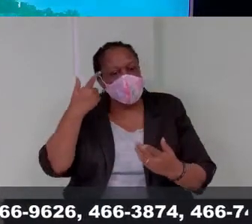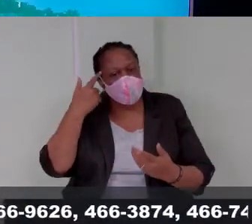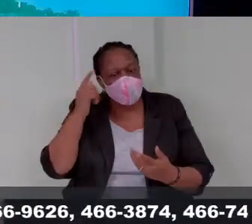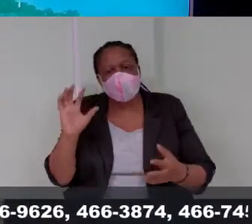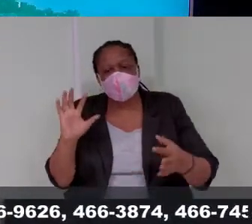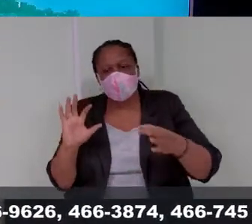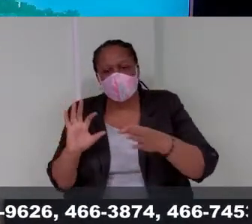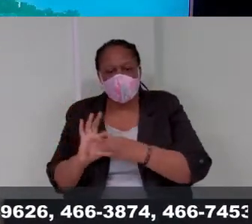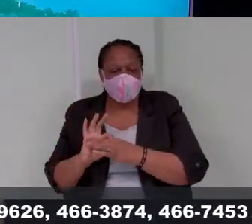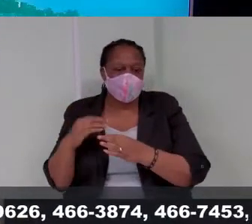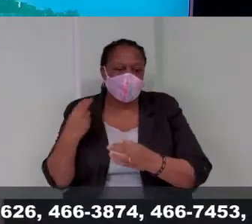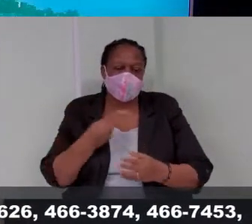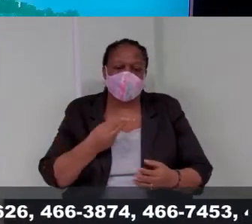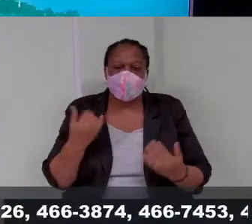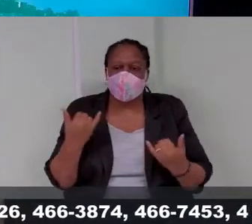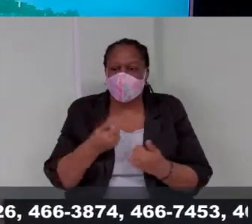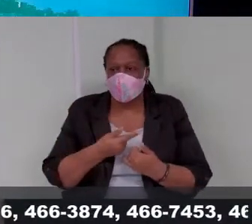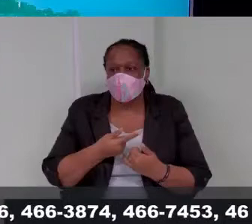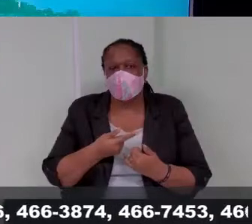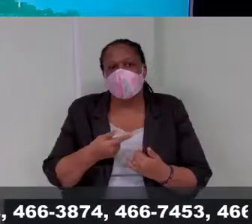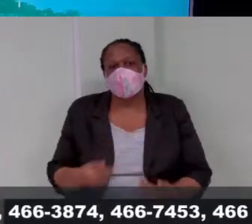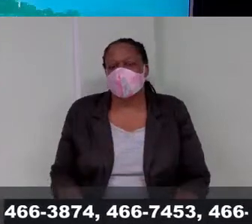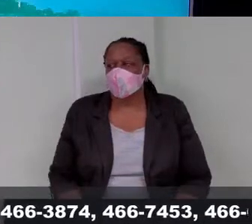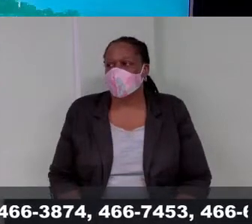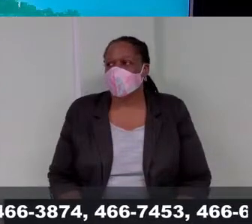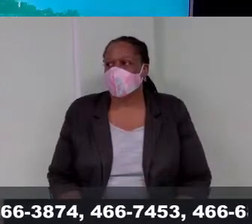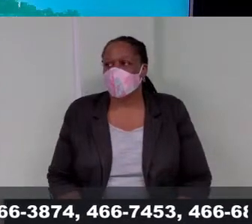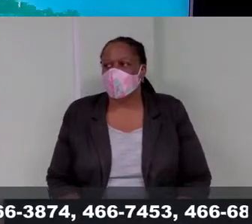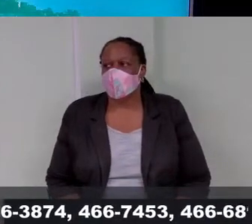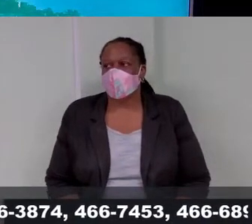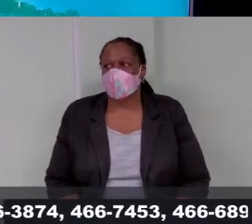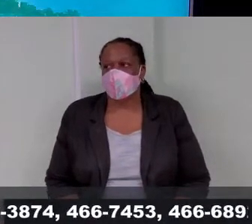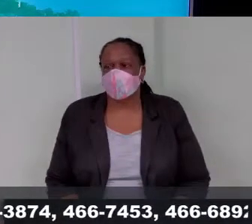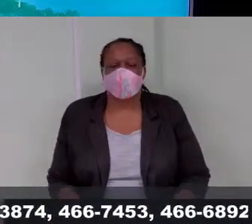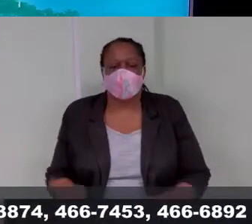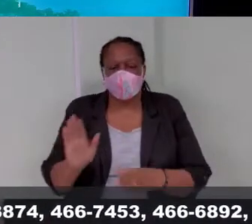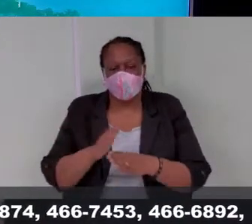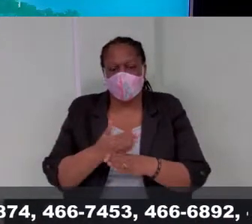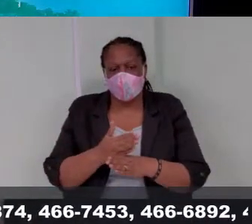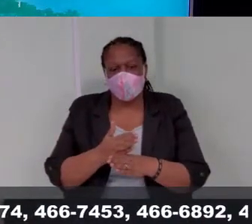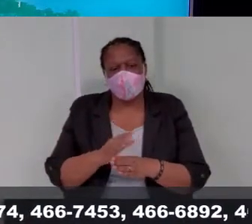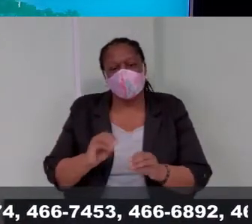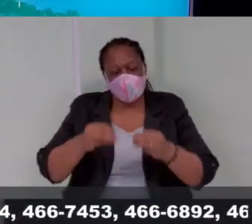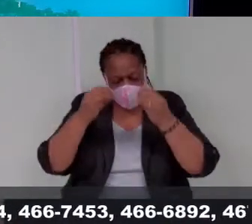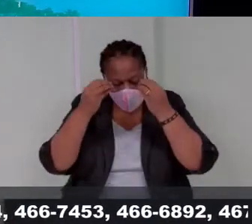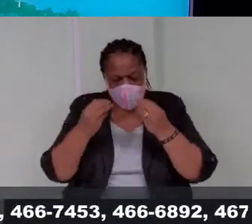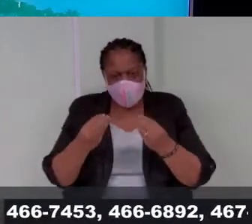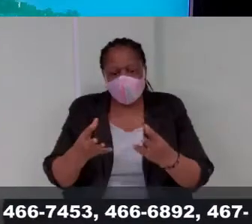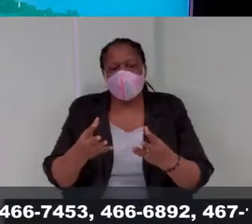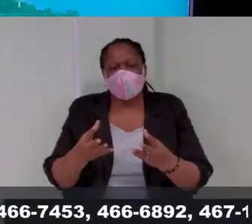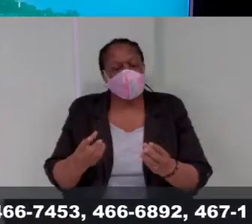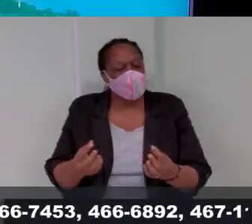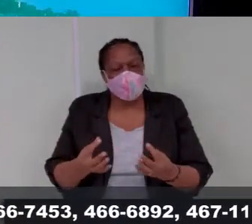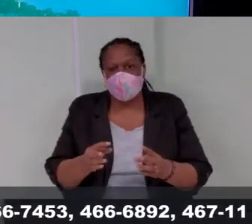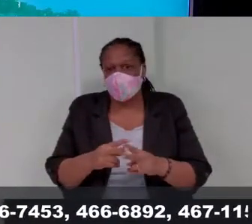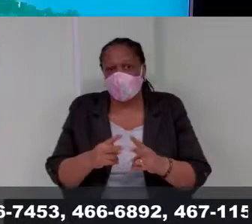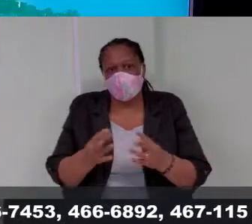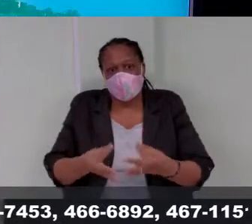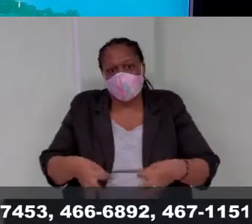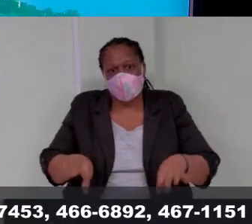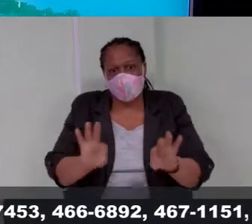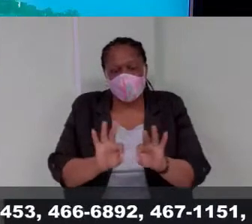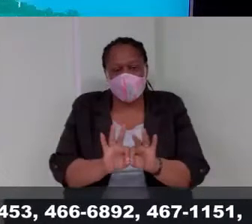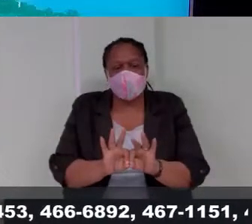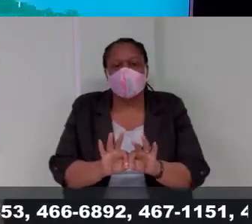for joining us, being a part of what we are sharing here, so important in terms of